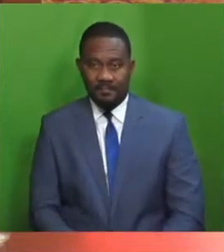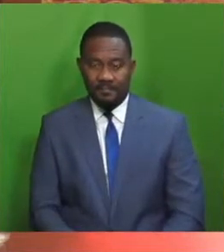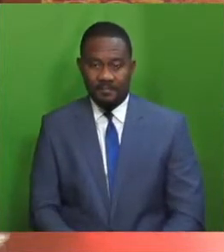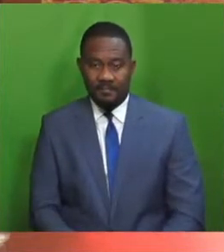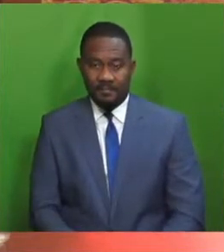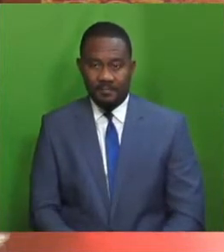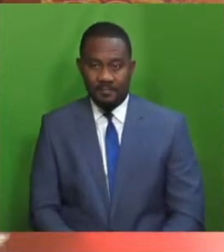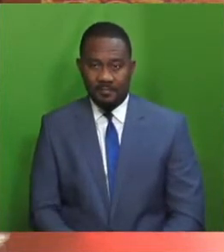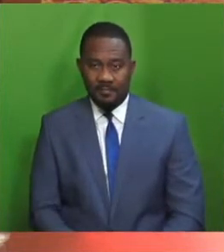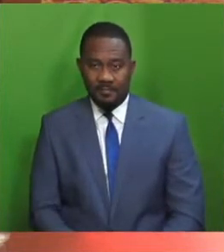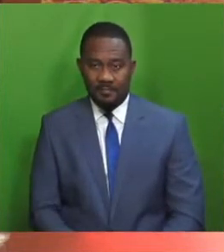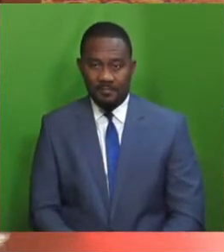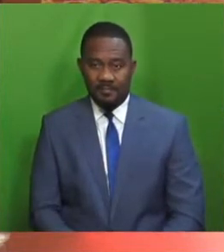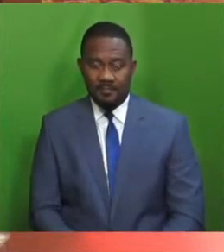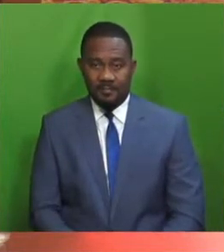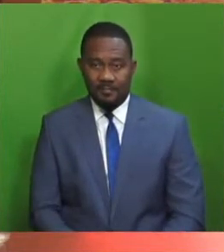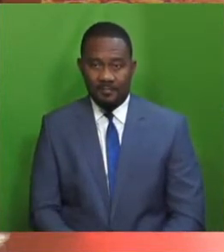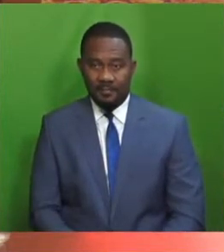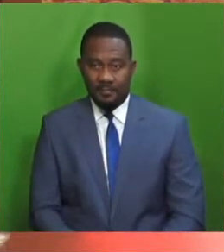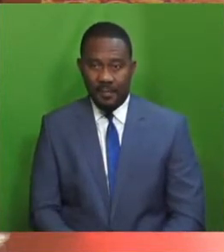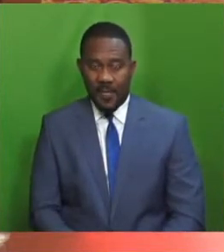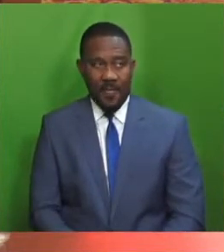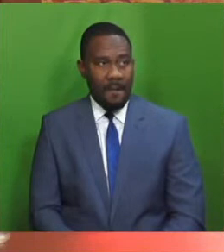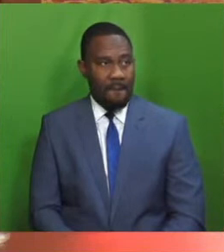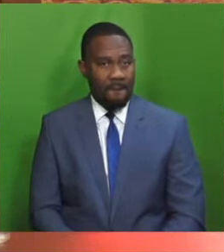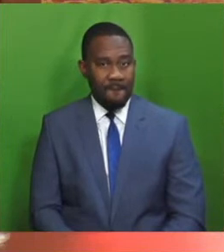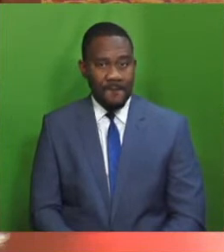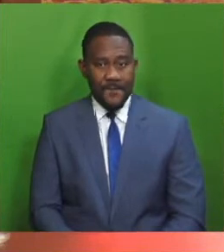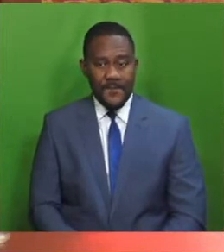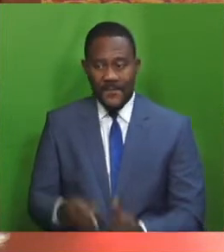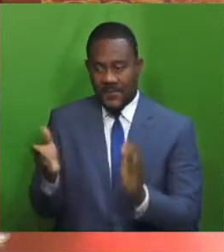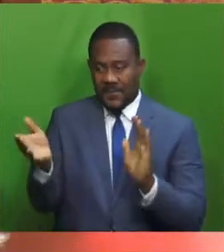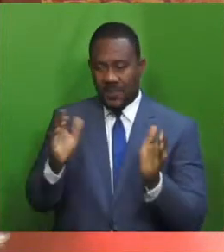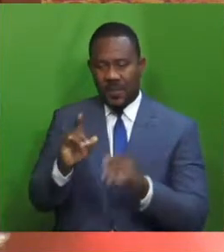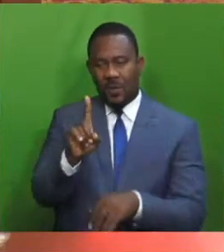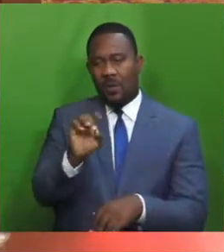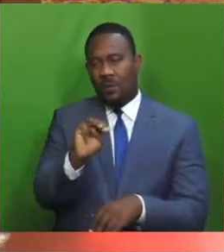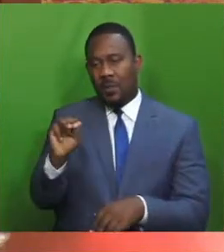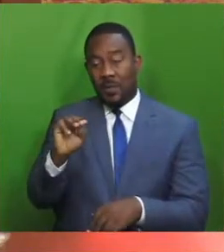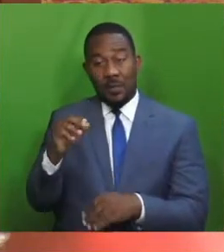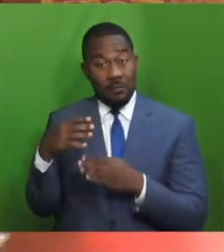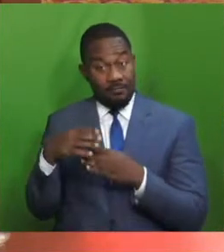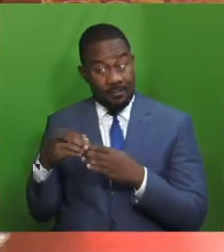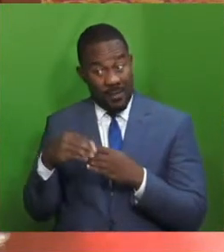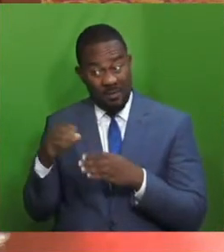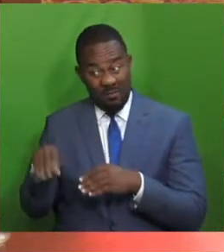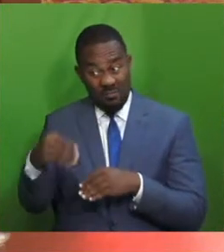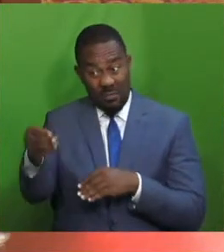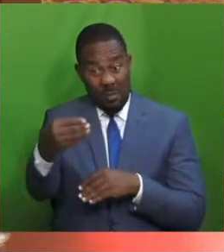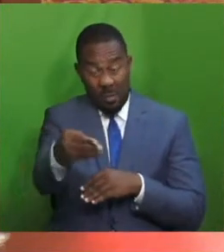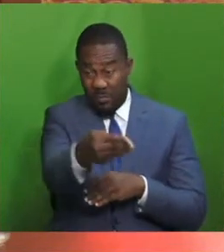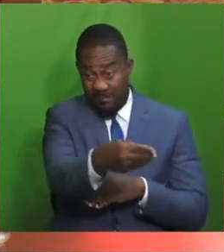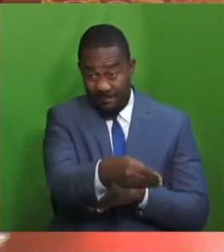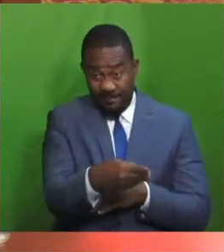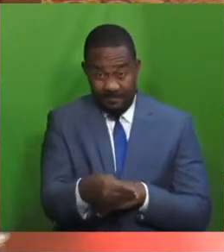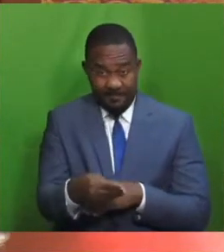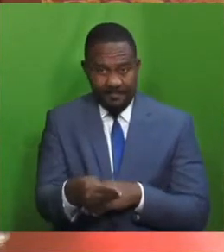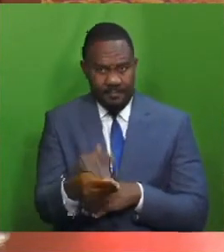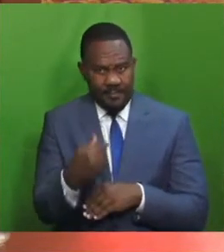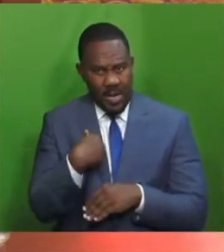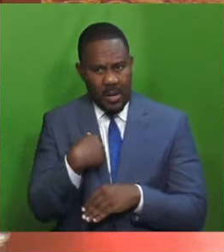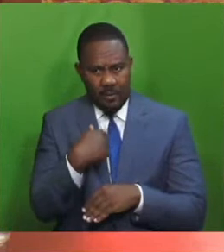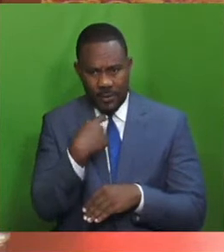allocation of the city equivalent of 1 million cities to each constituency, IPEP have delivered the following: